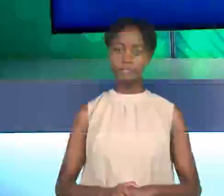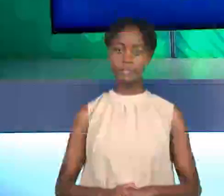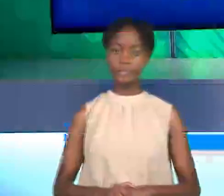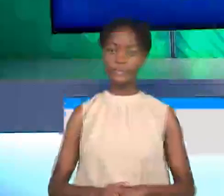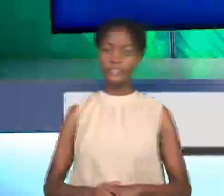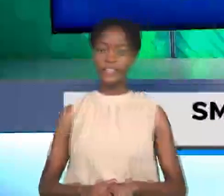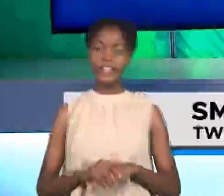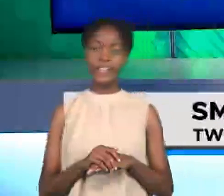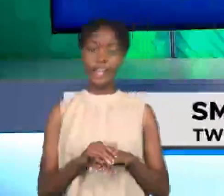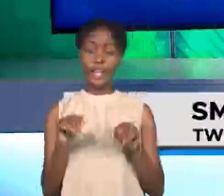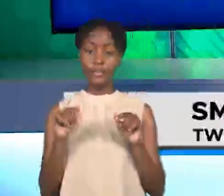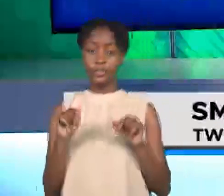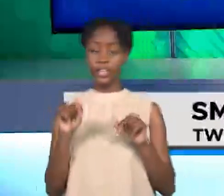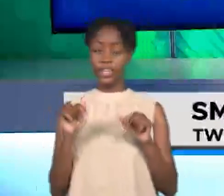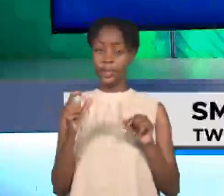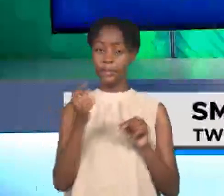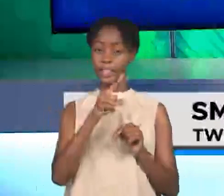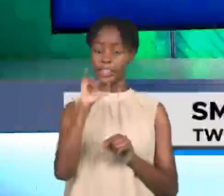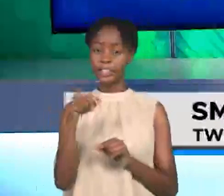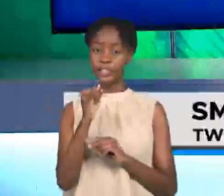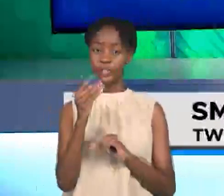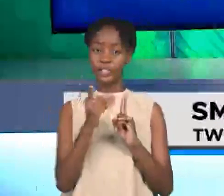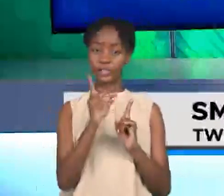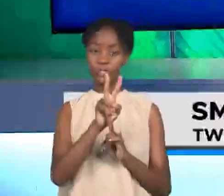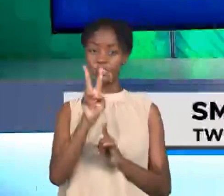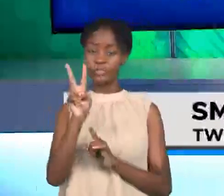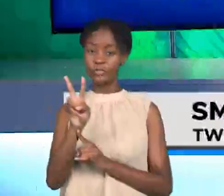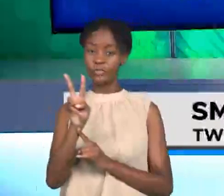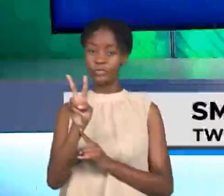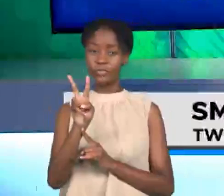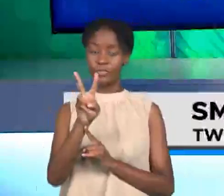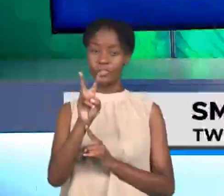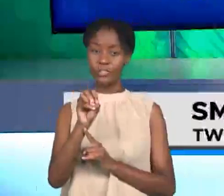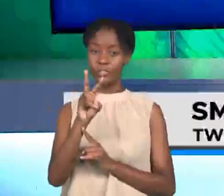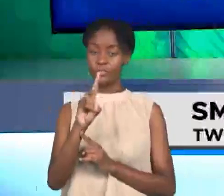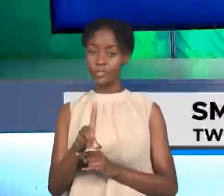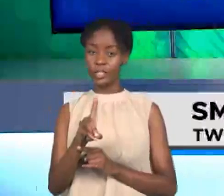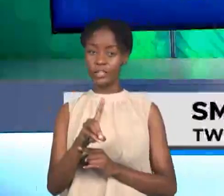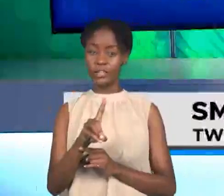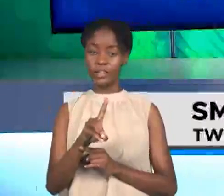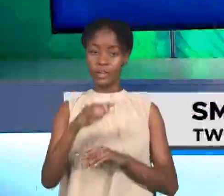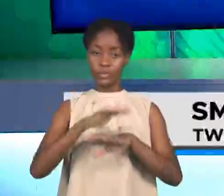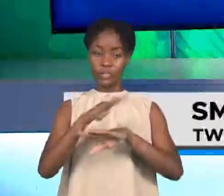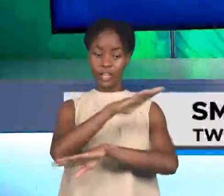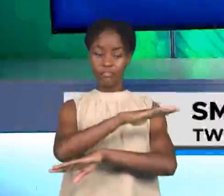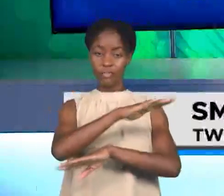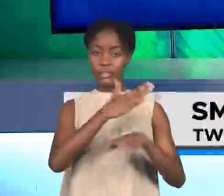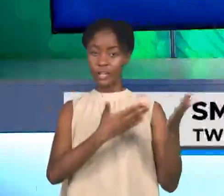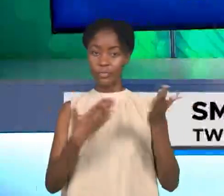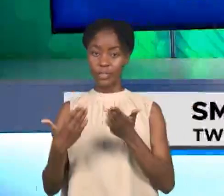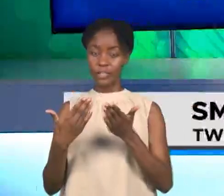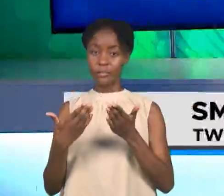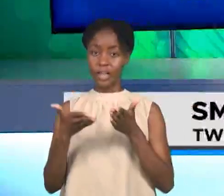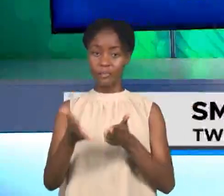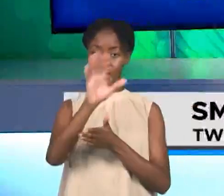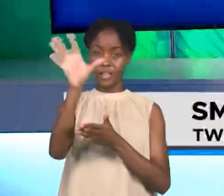It's January the 22nd day. Good afternoon and welcome. This is Africa Focus, taking a look at the latest news making headlines